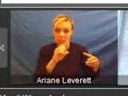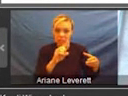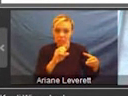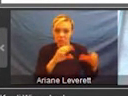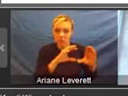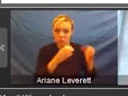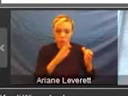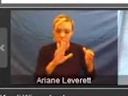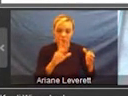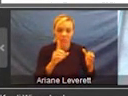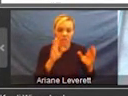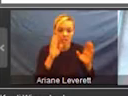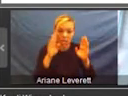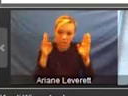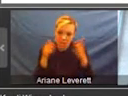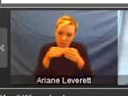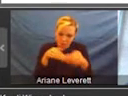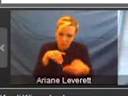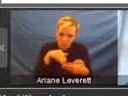topic.